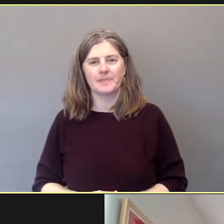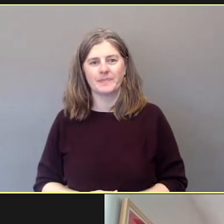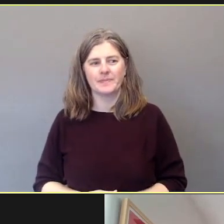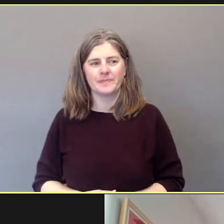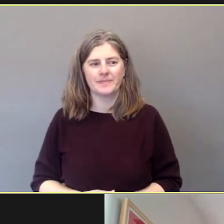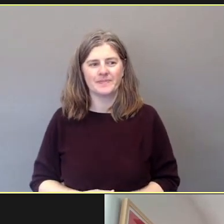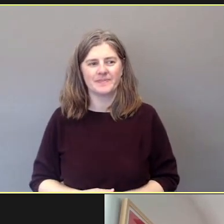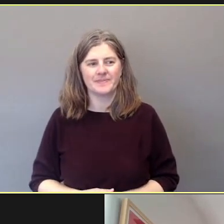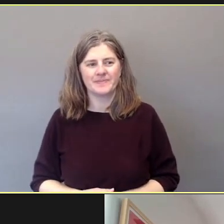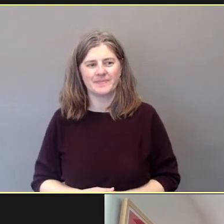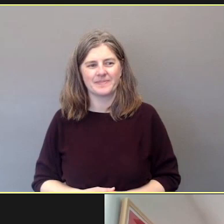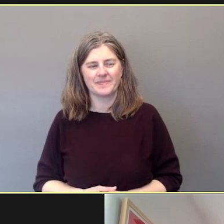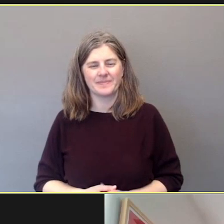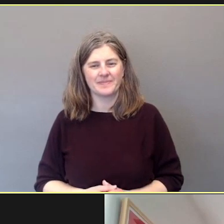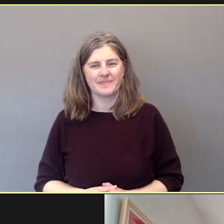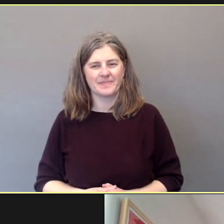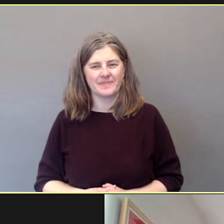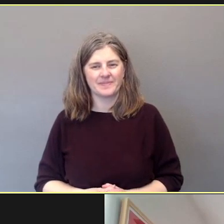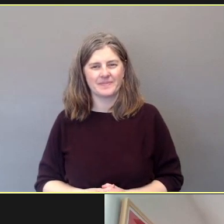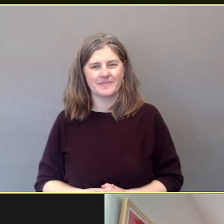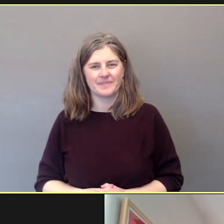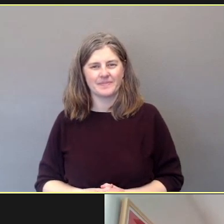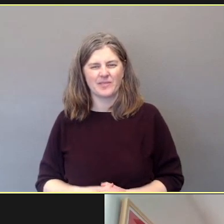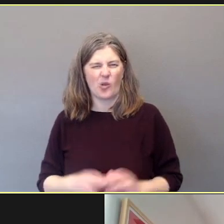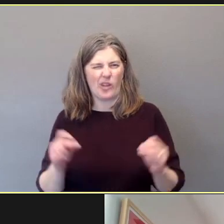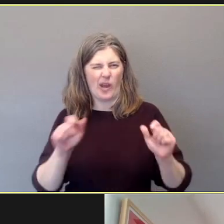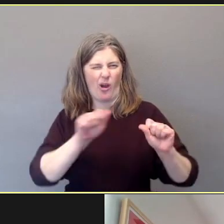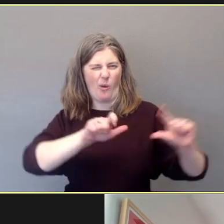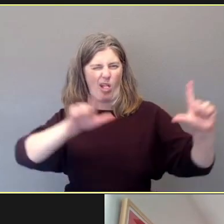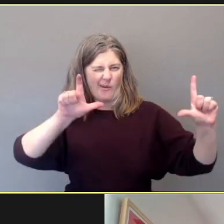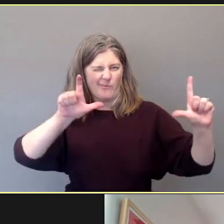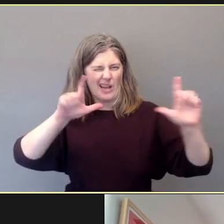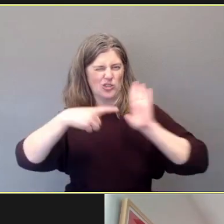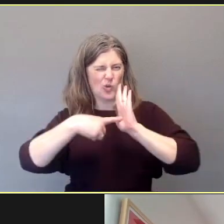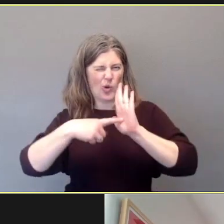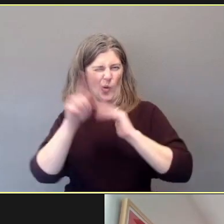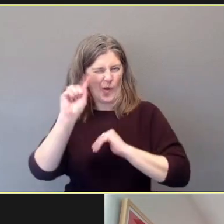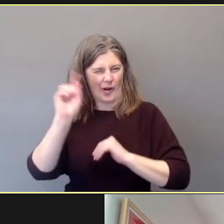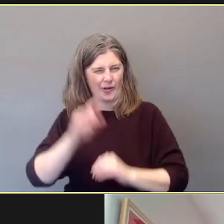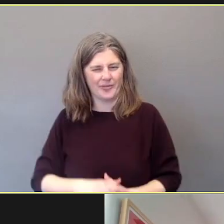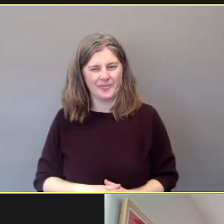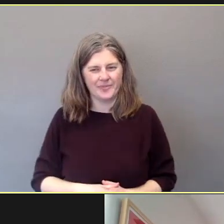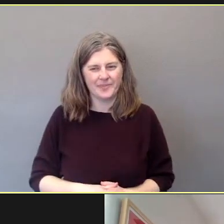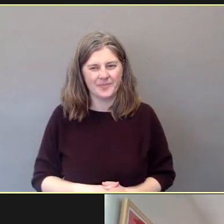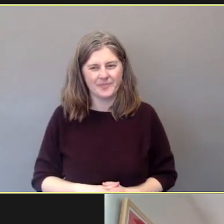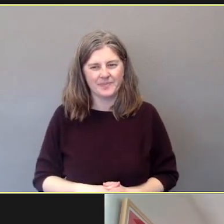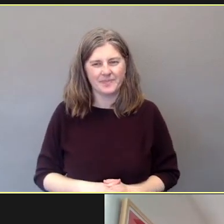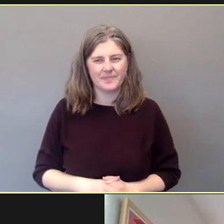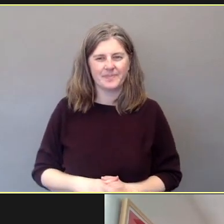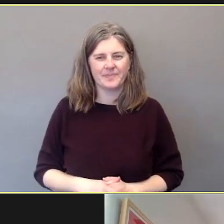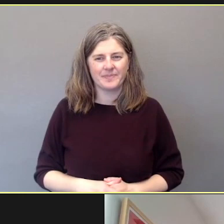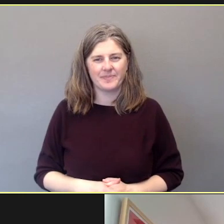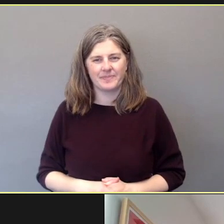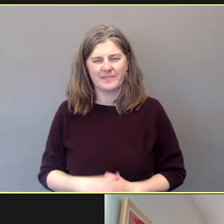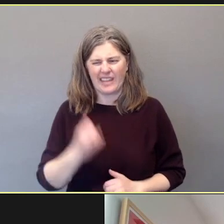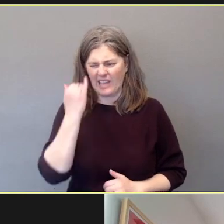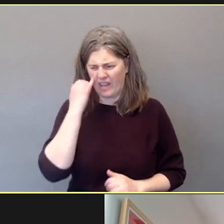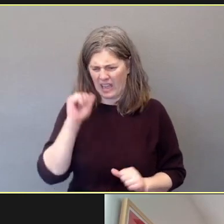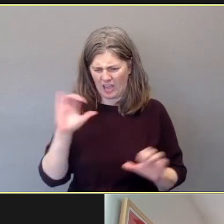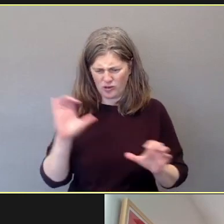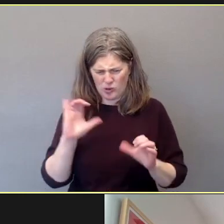that as well really quickly, if I can do it.